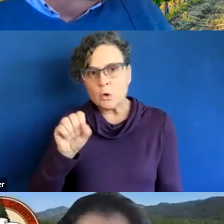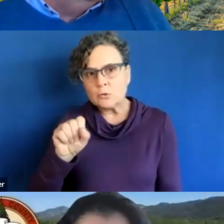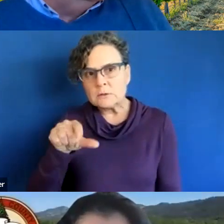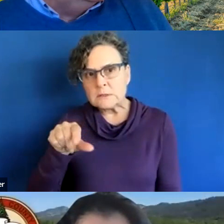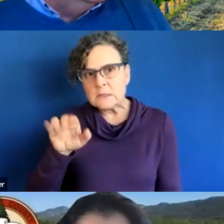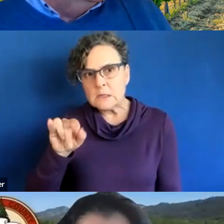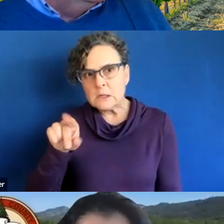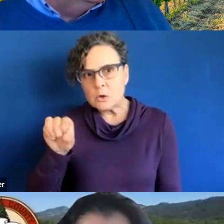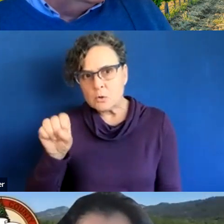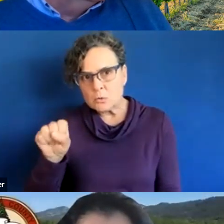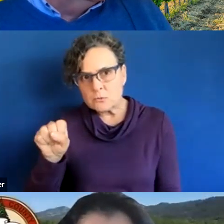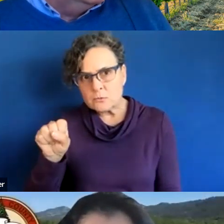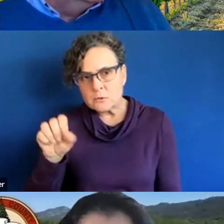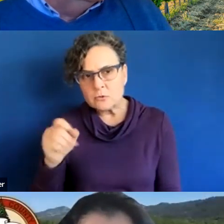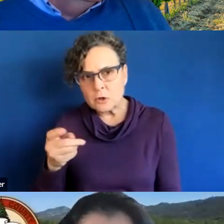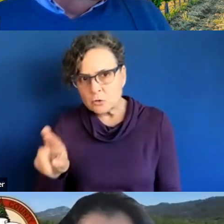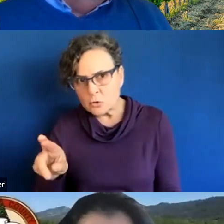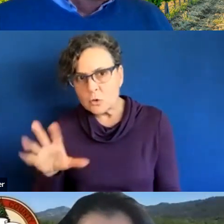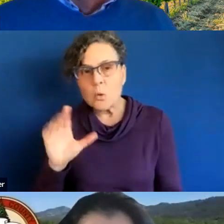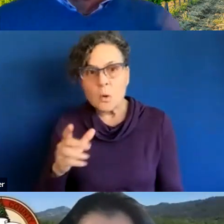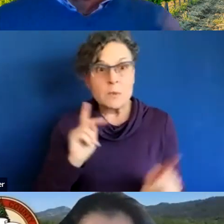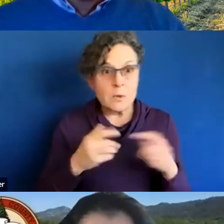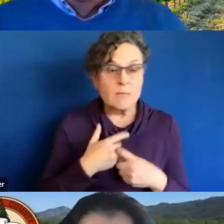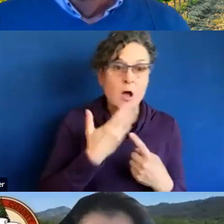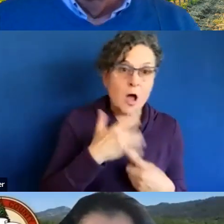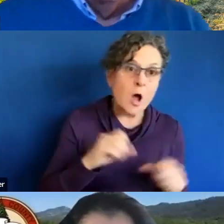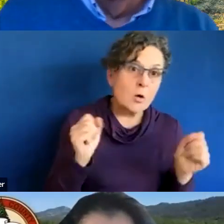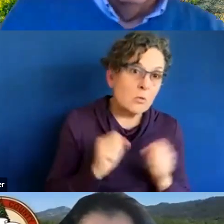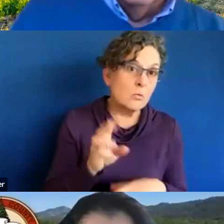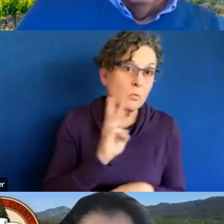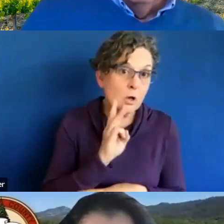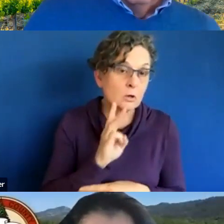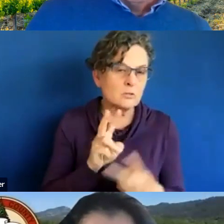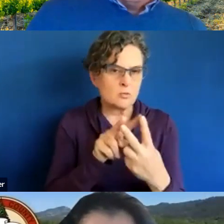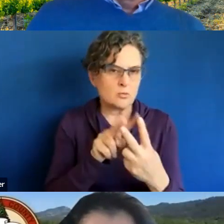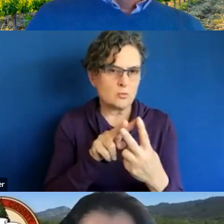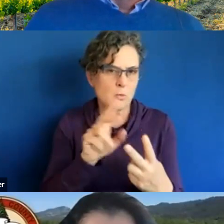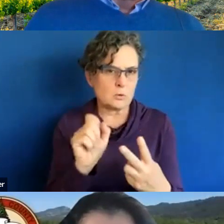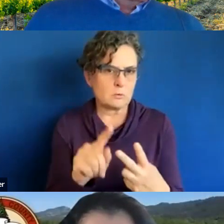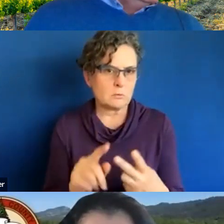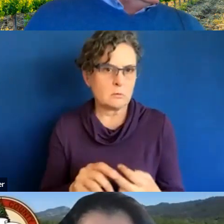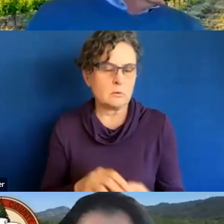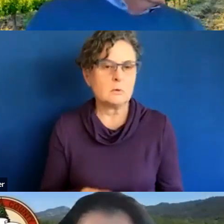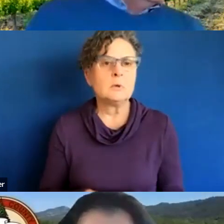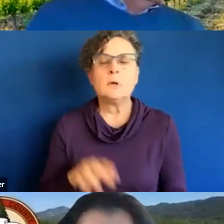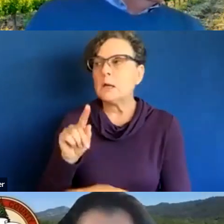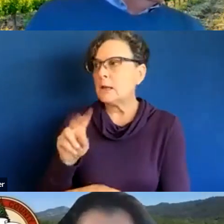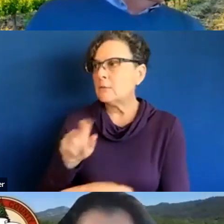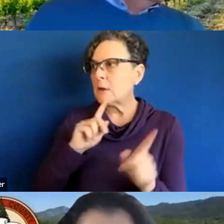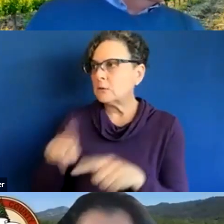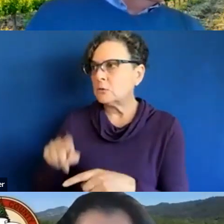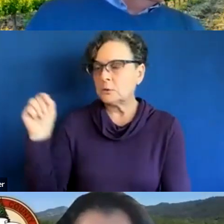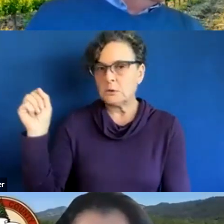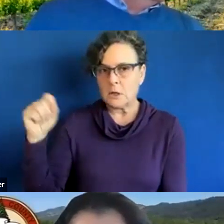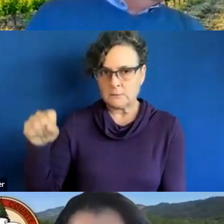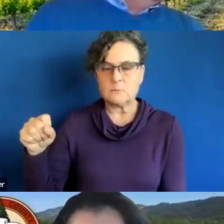And will there be access to hot and cold water? That was another question. So yes, there